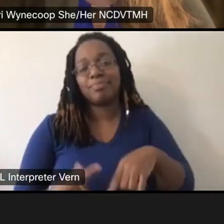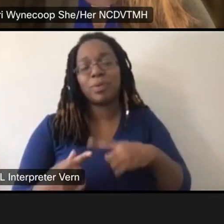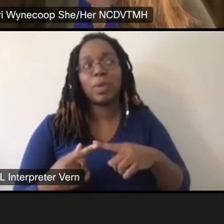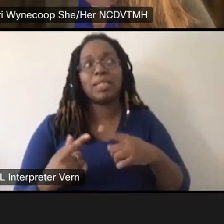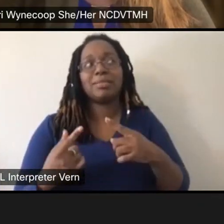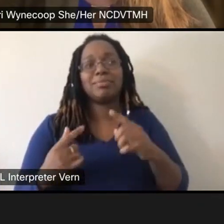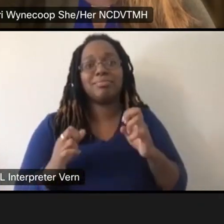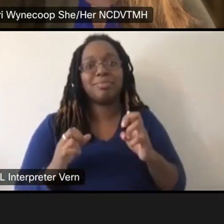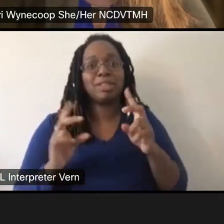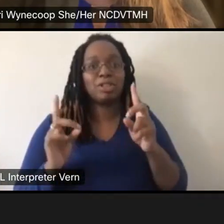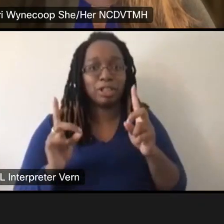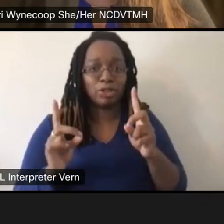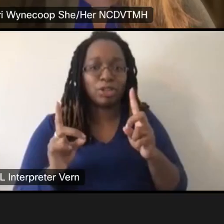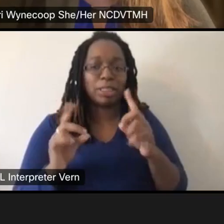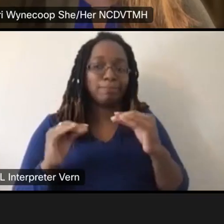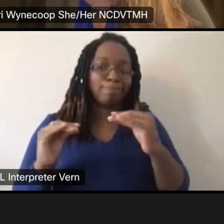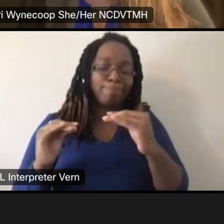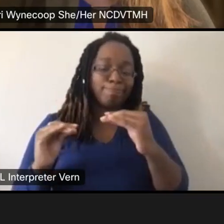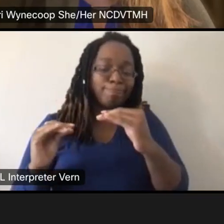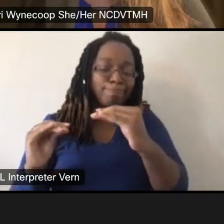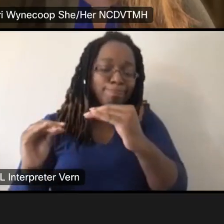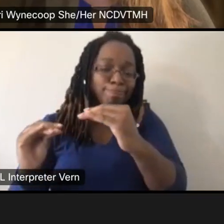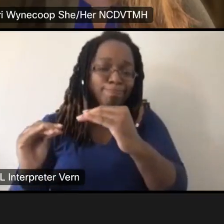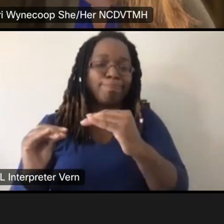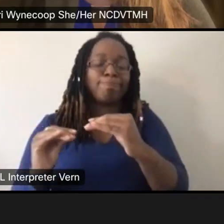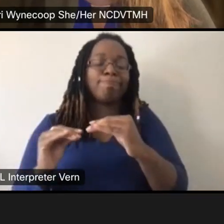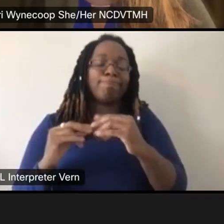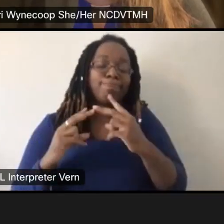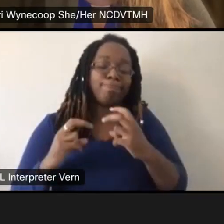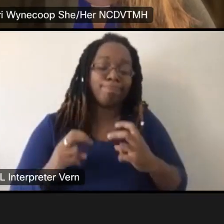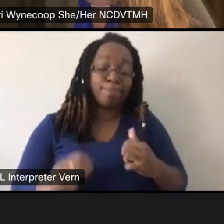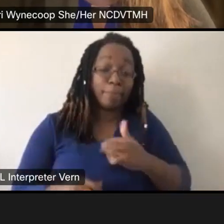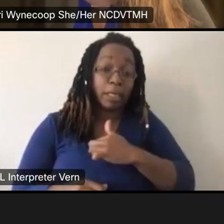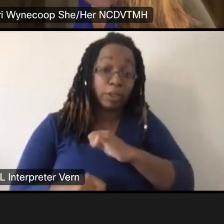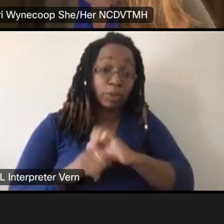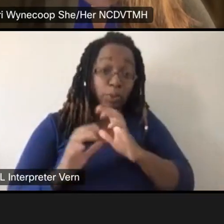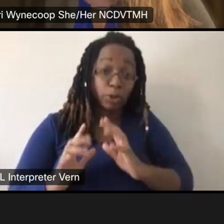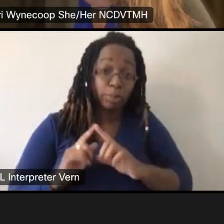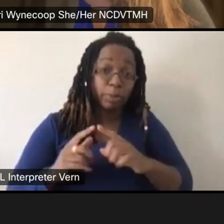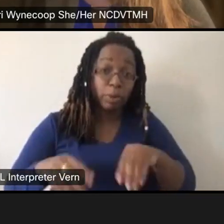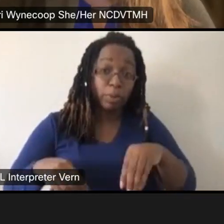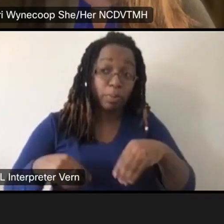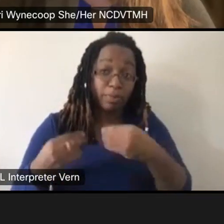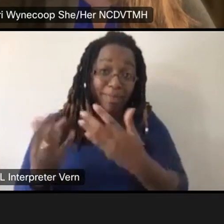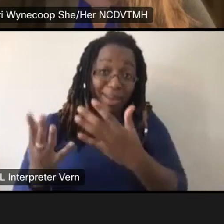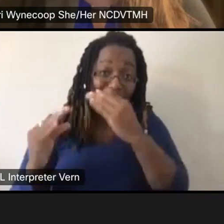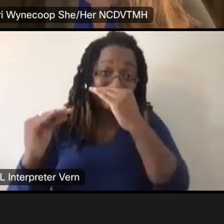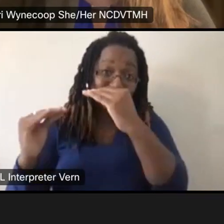education of ourselves as workers, but also education of the people that we're working with